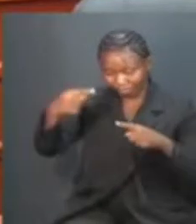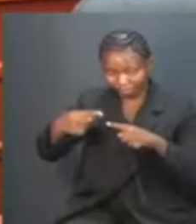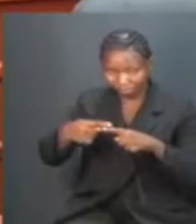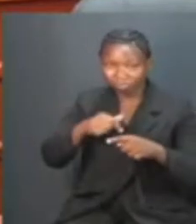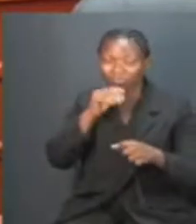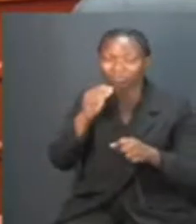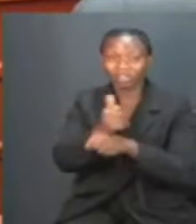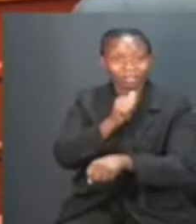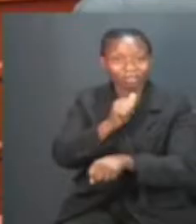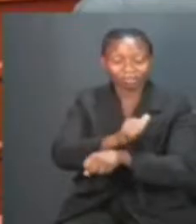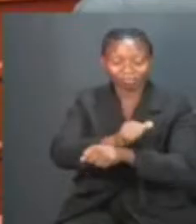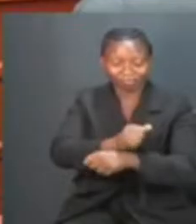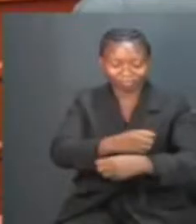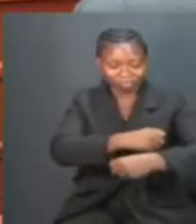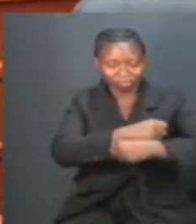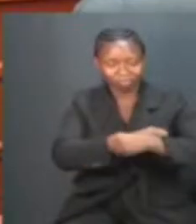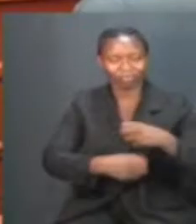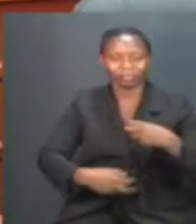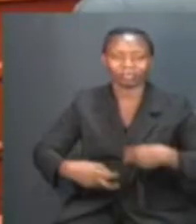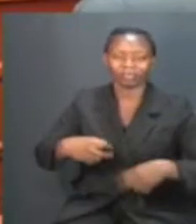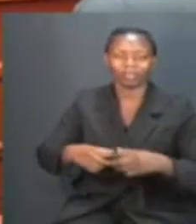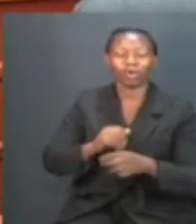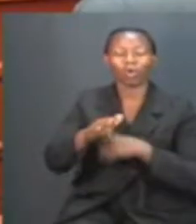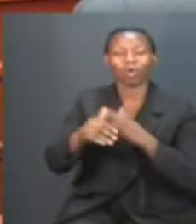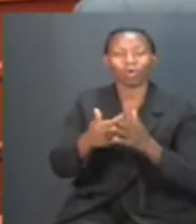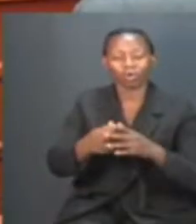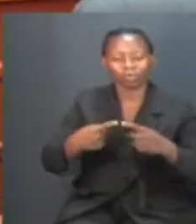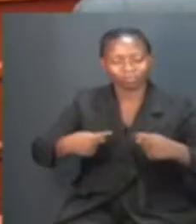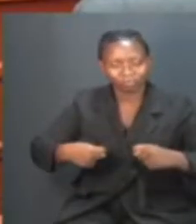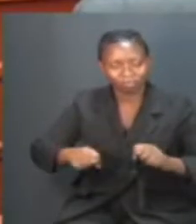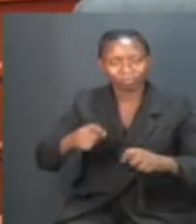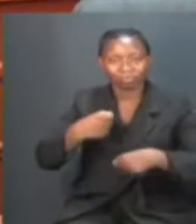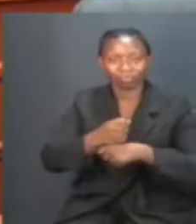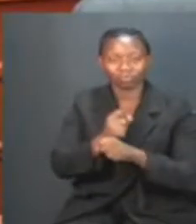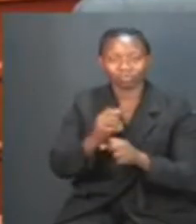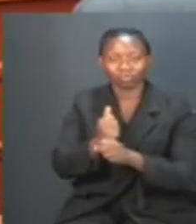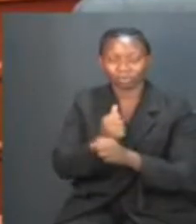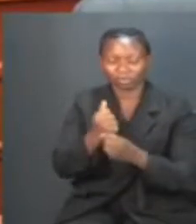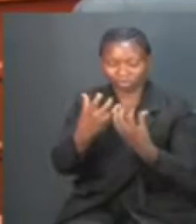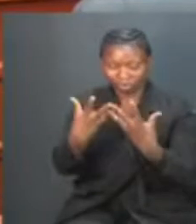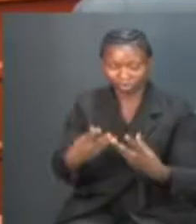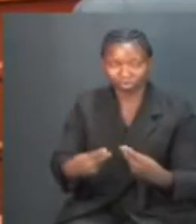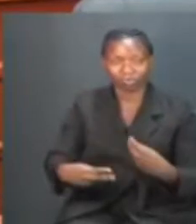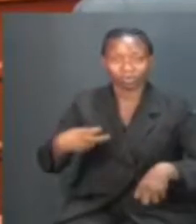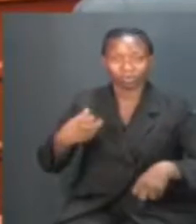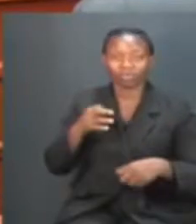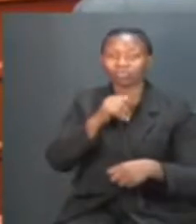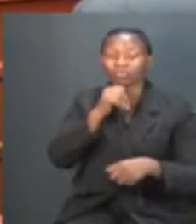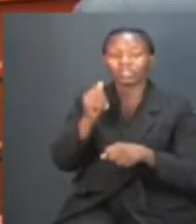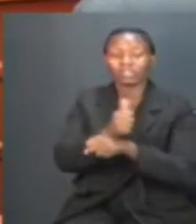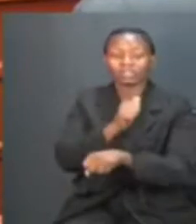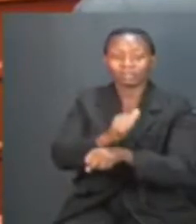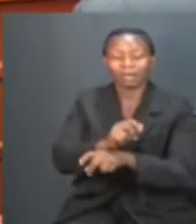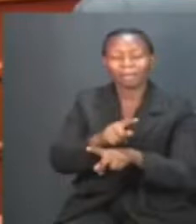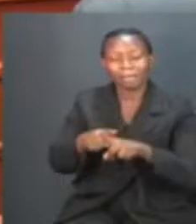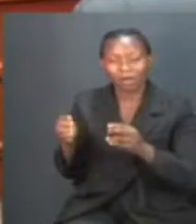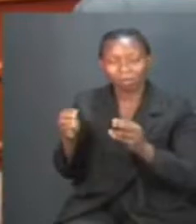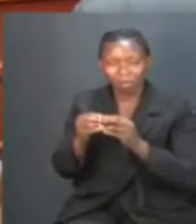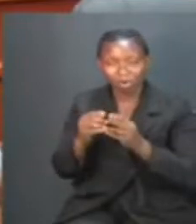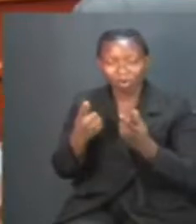is a security threat and all efforts must be made to address the issue of unemployment, but more so